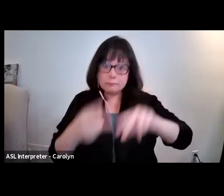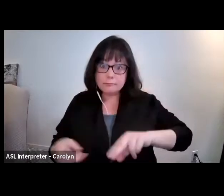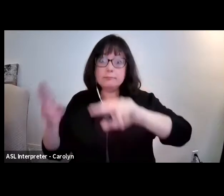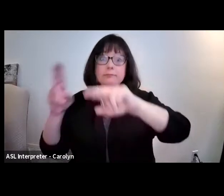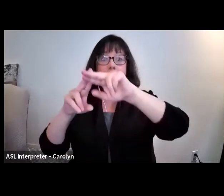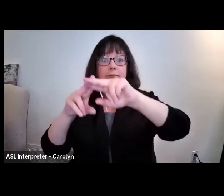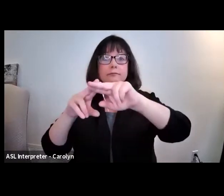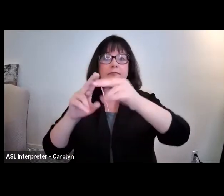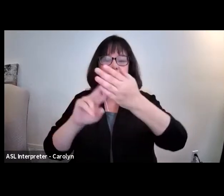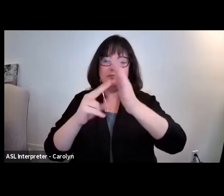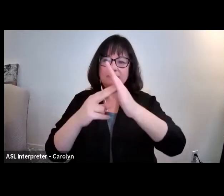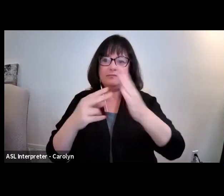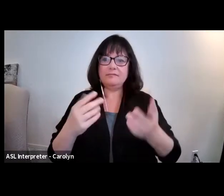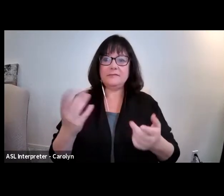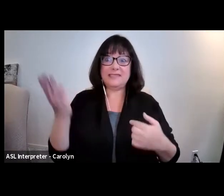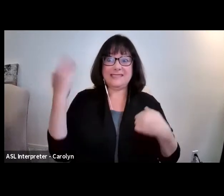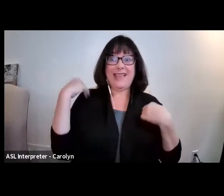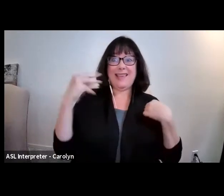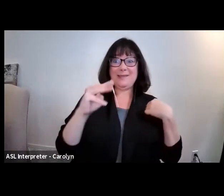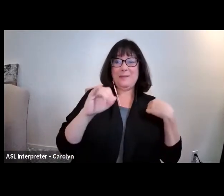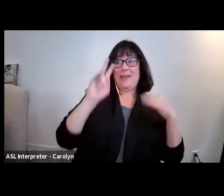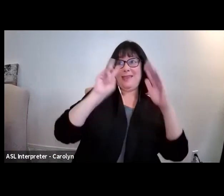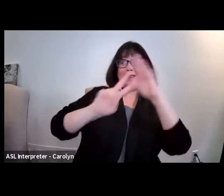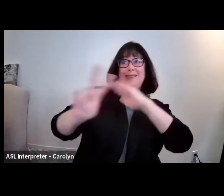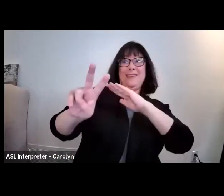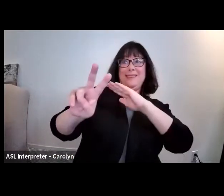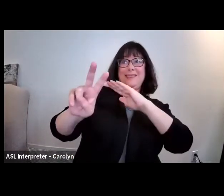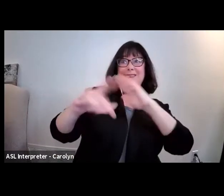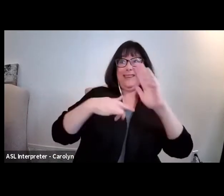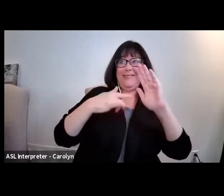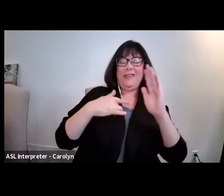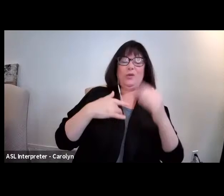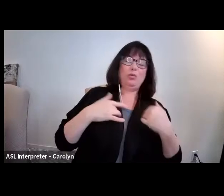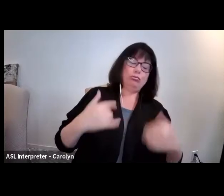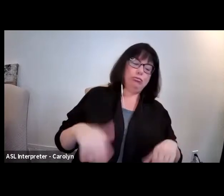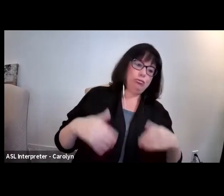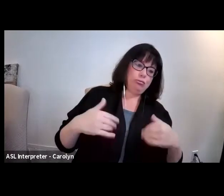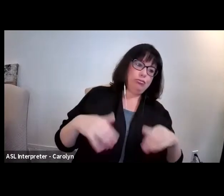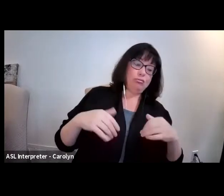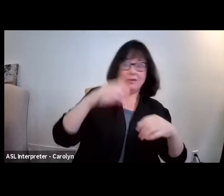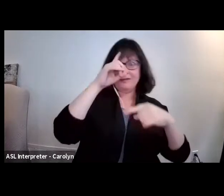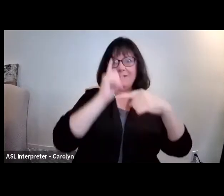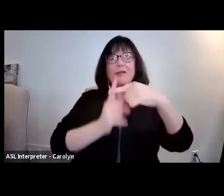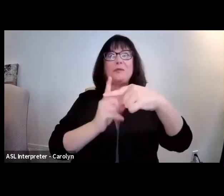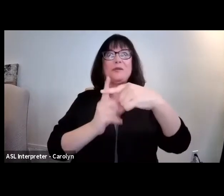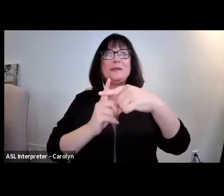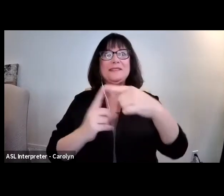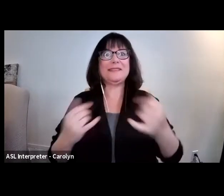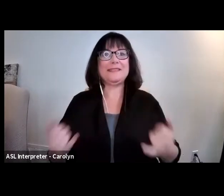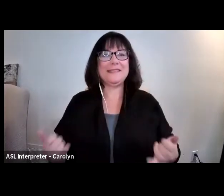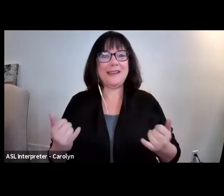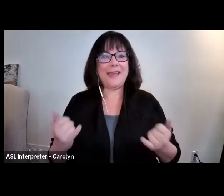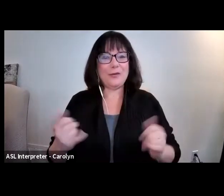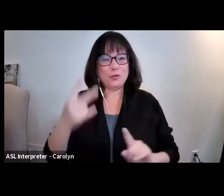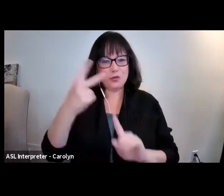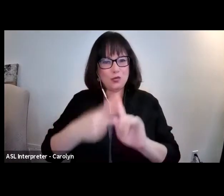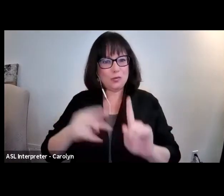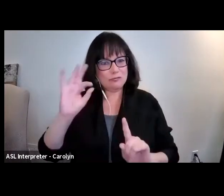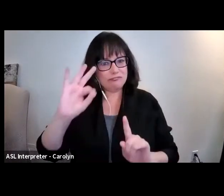than we were in May. We are now on track to meet our targets. We will still be